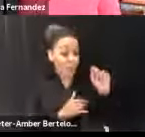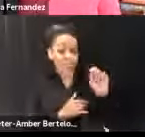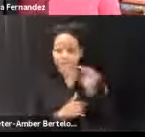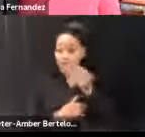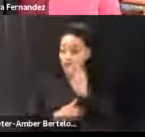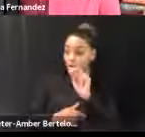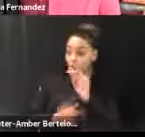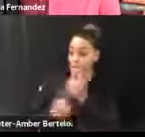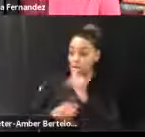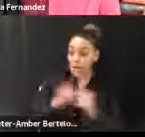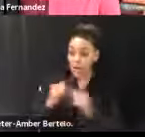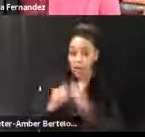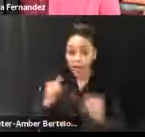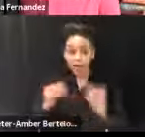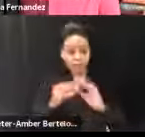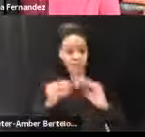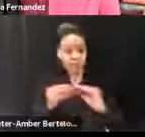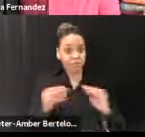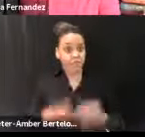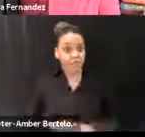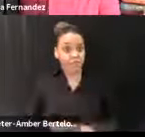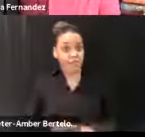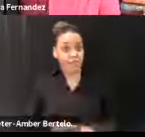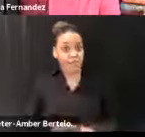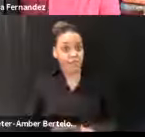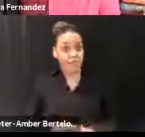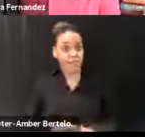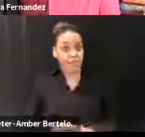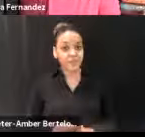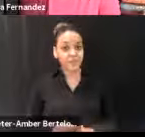any last word?